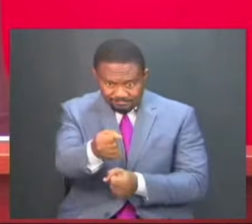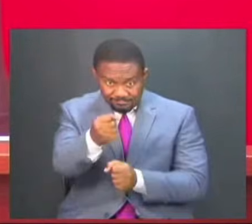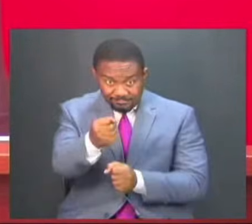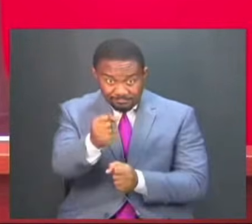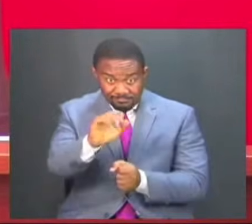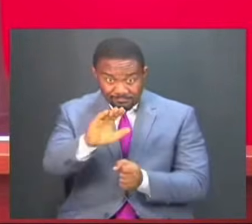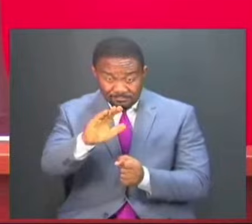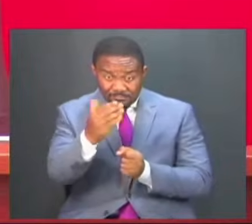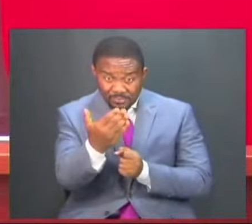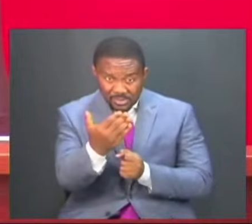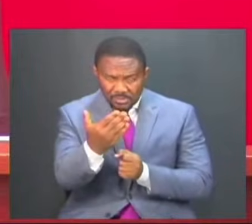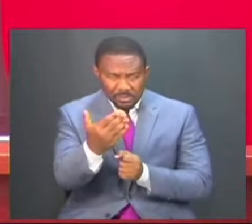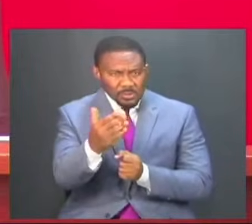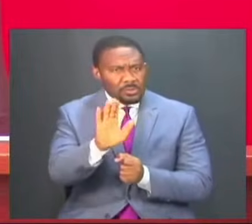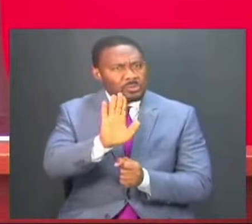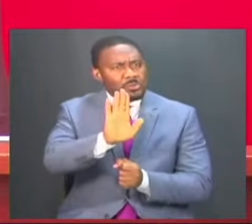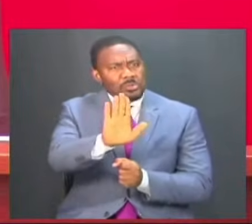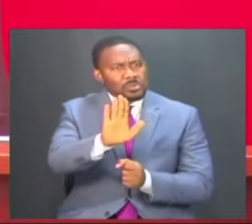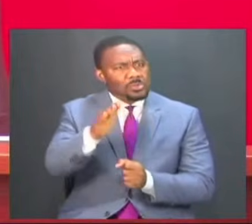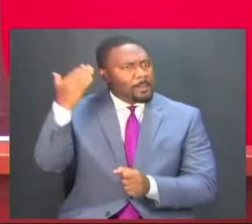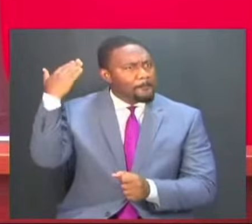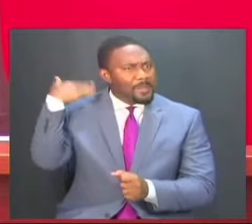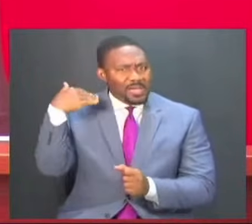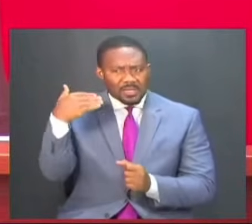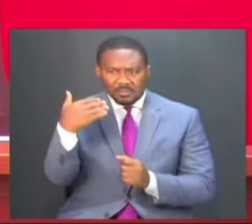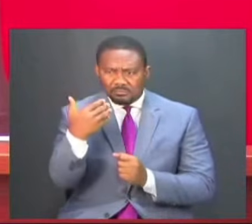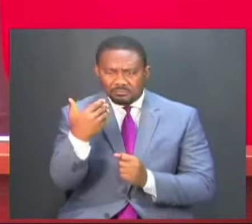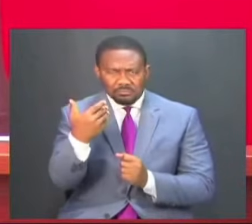Kennedy Nyako, why are you turning your back to the maize?